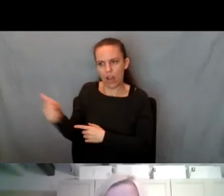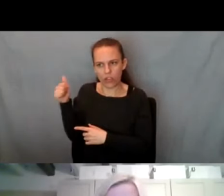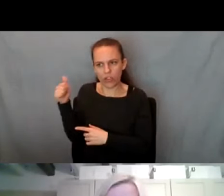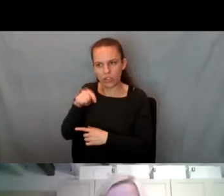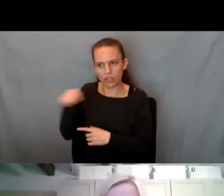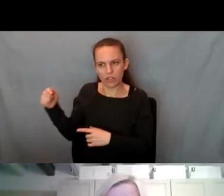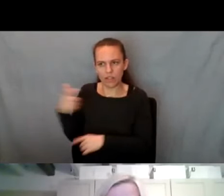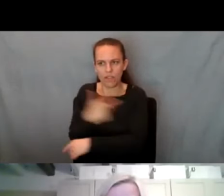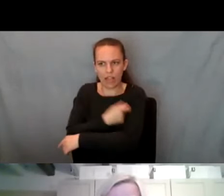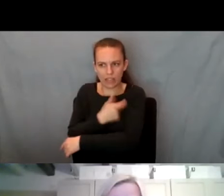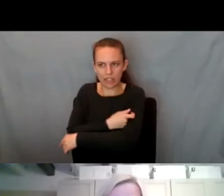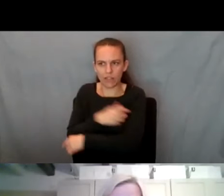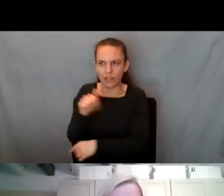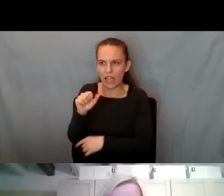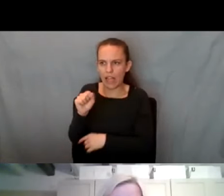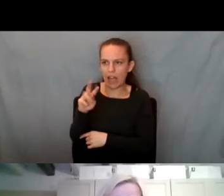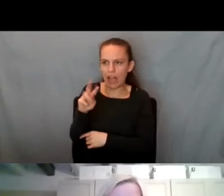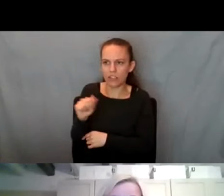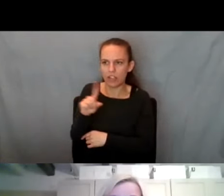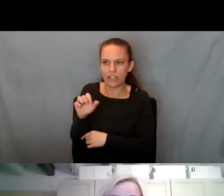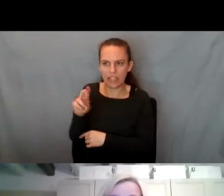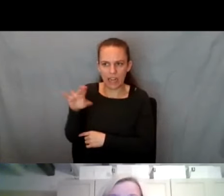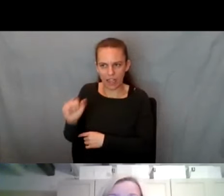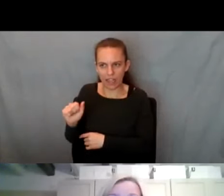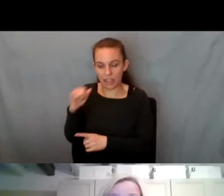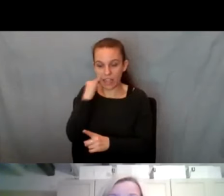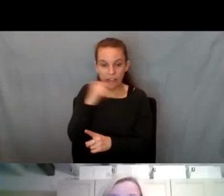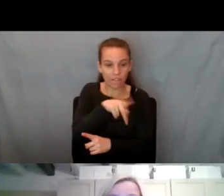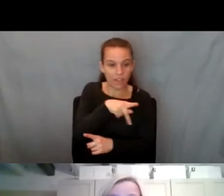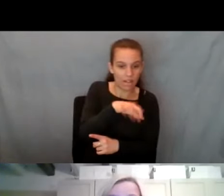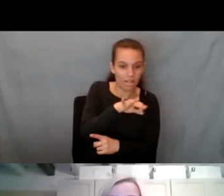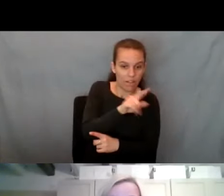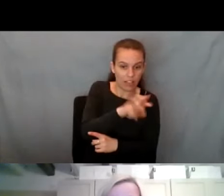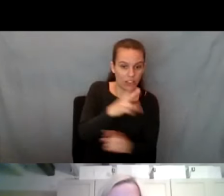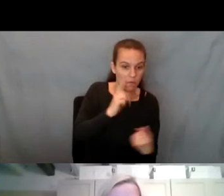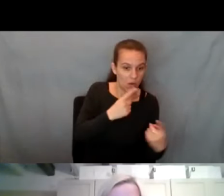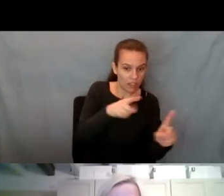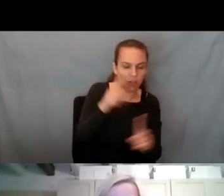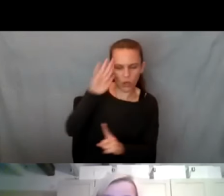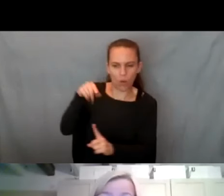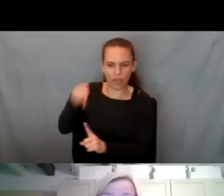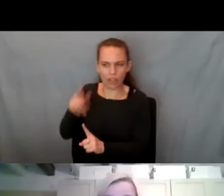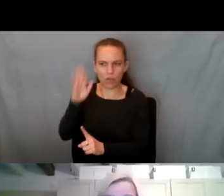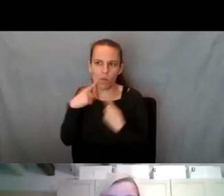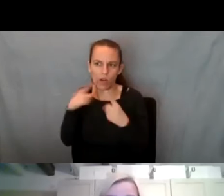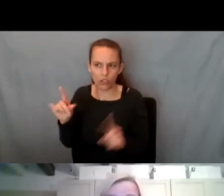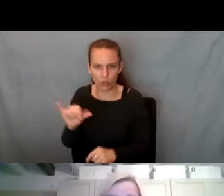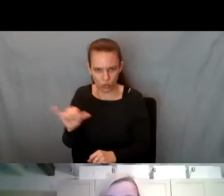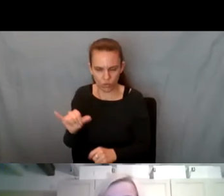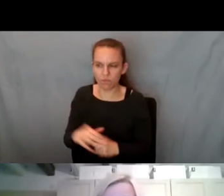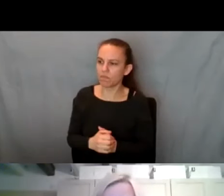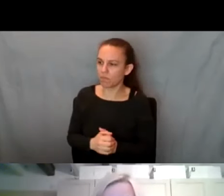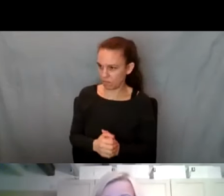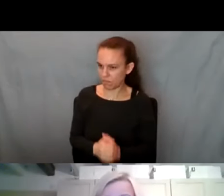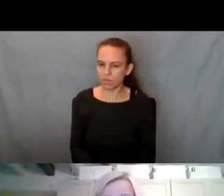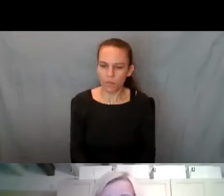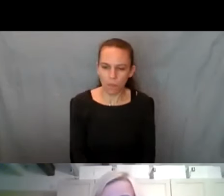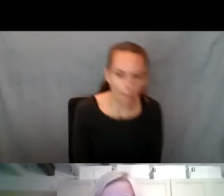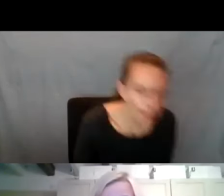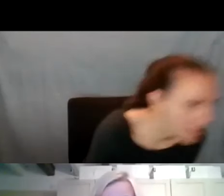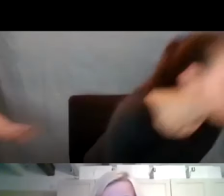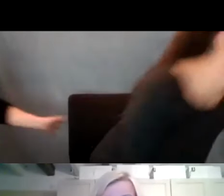EUL for AstraZeneca will be working. Now, these 18 countries will have to